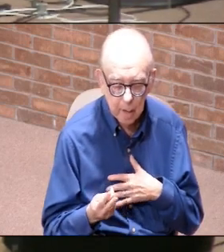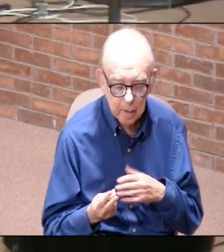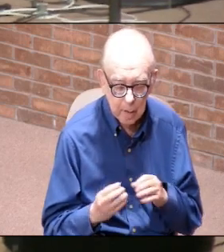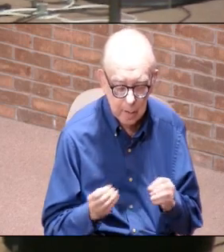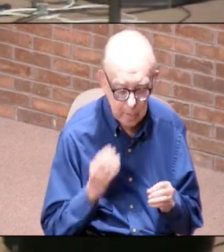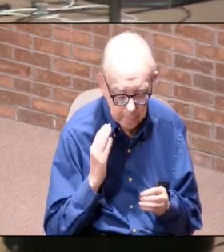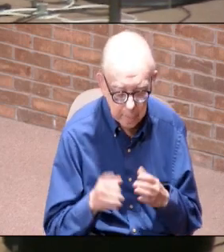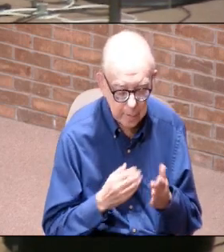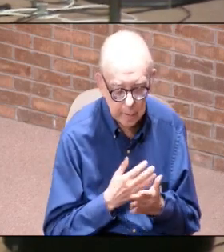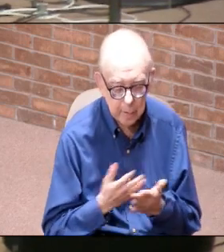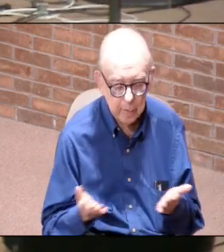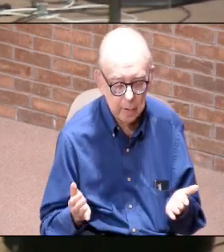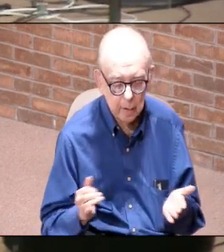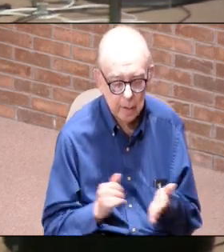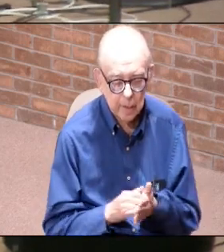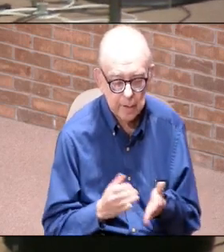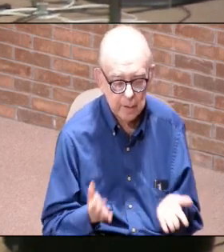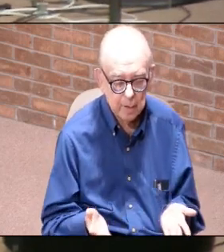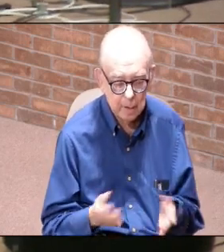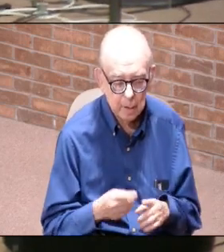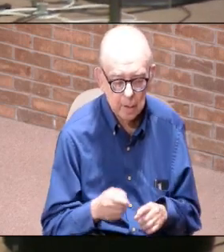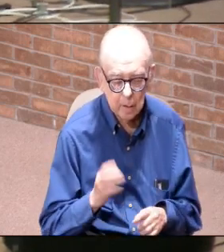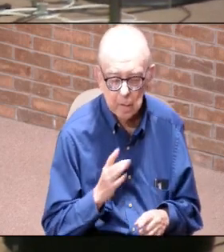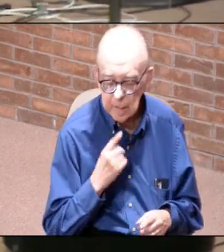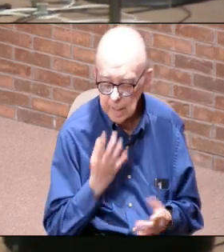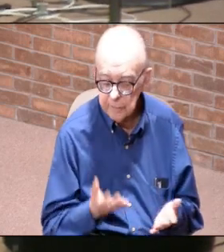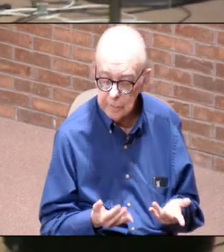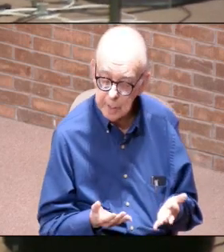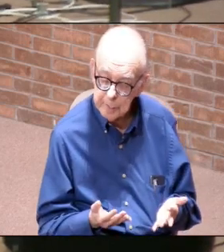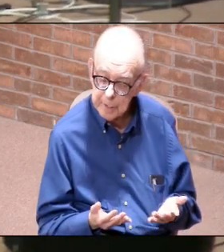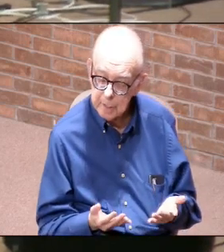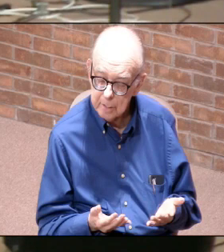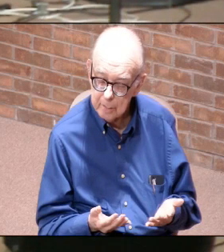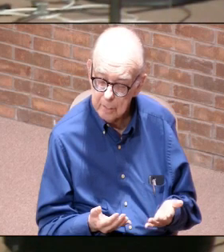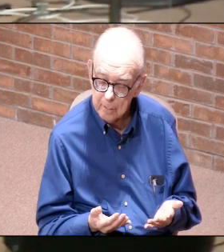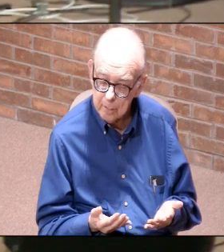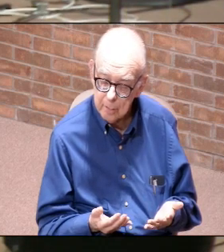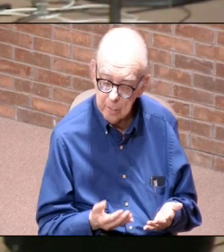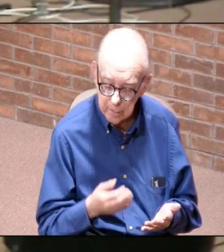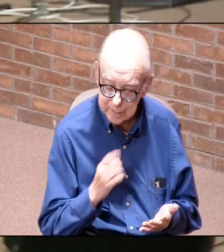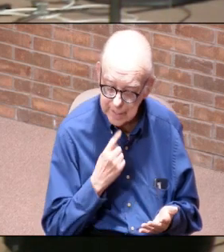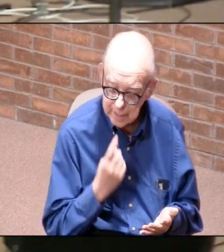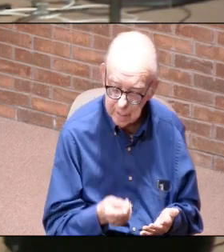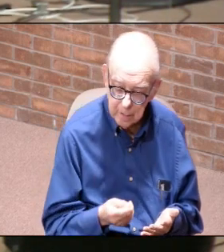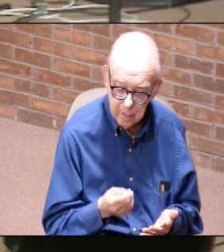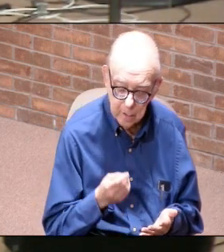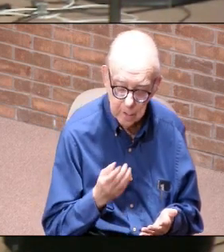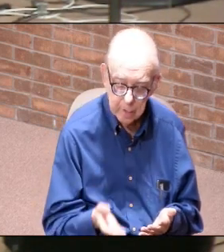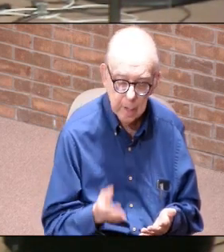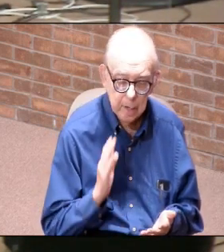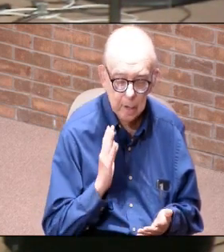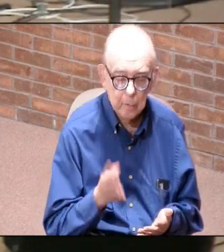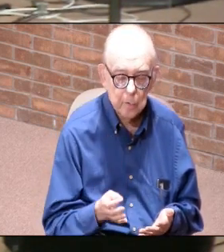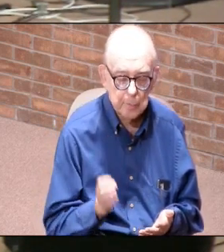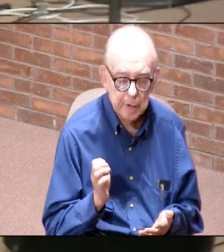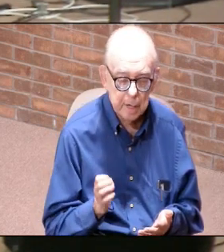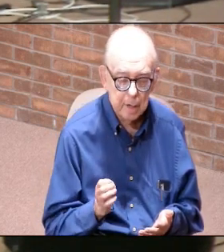know about all of the other stuff that's there. But God says, hold on a minute. He says, there's going to